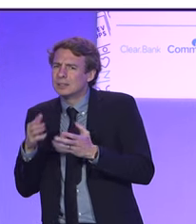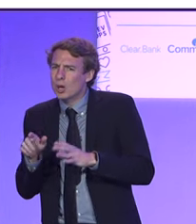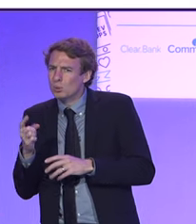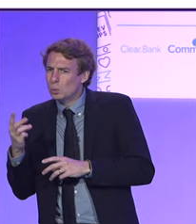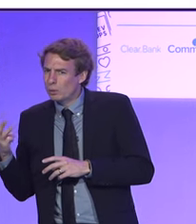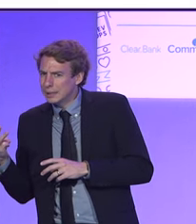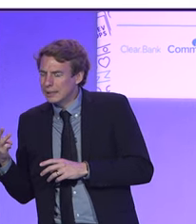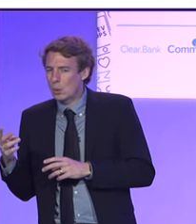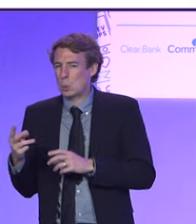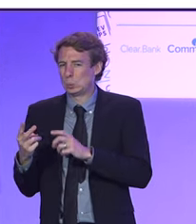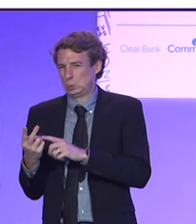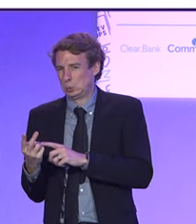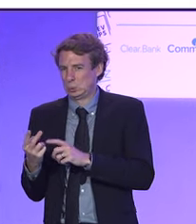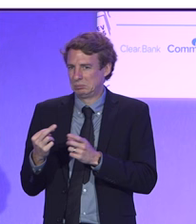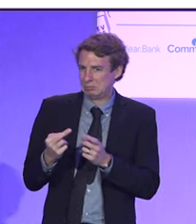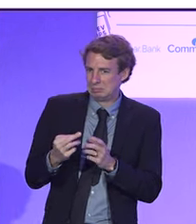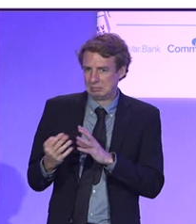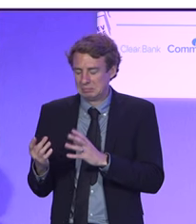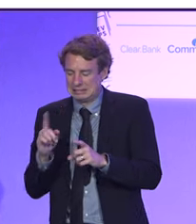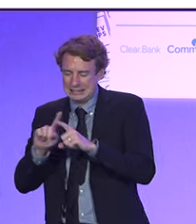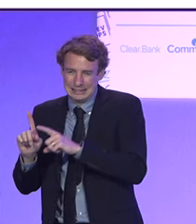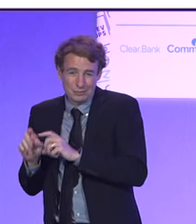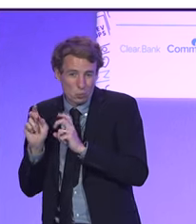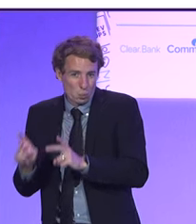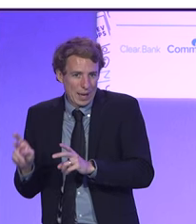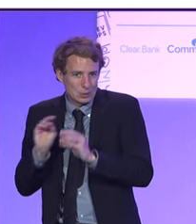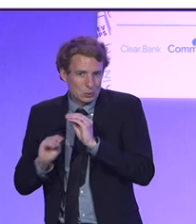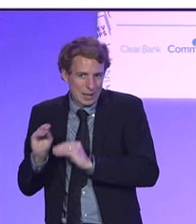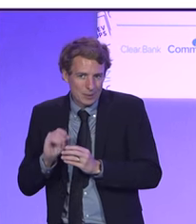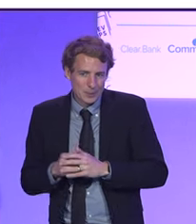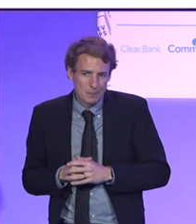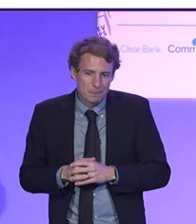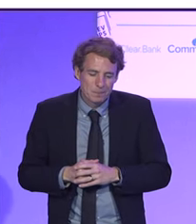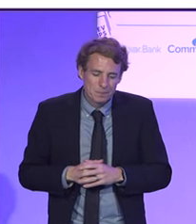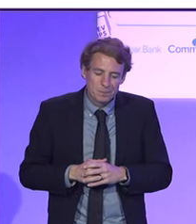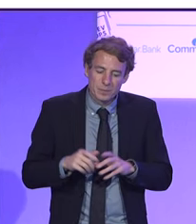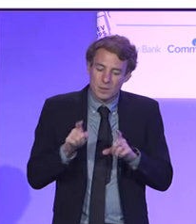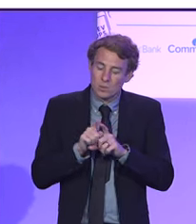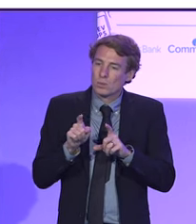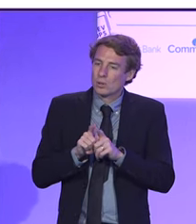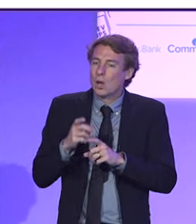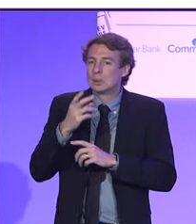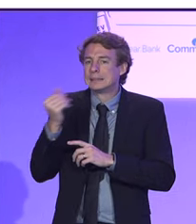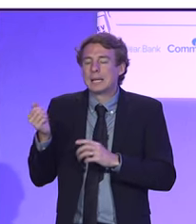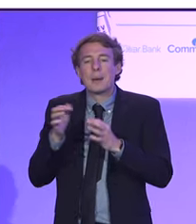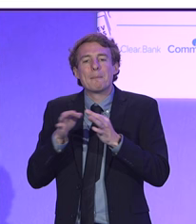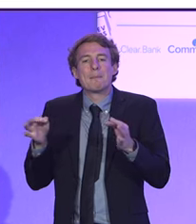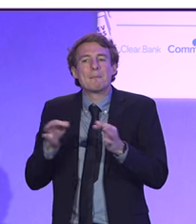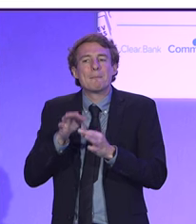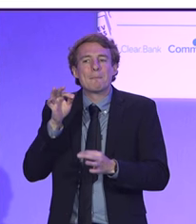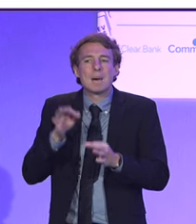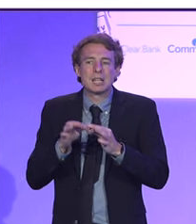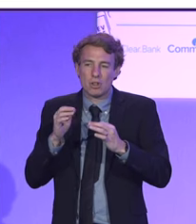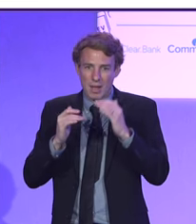in the aviation industry. Typically, they emit greenhouse gases at higher altitude, which is much more impacting